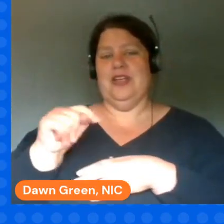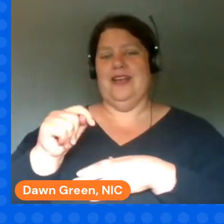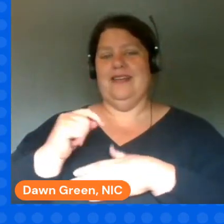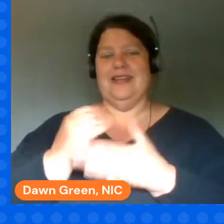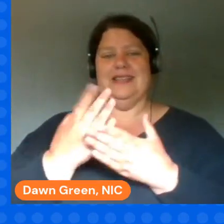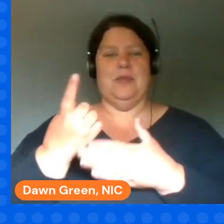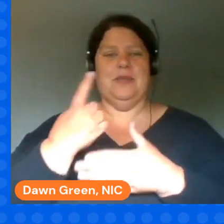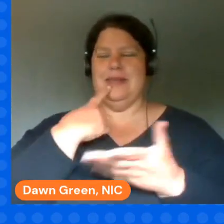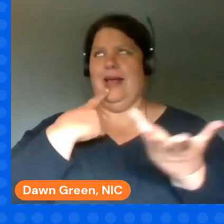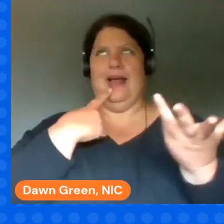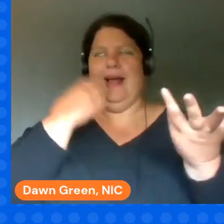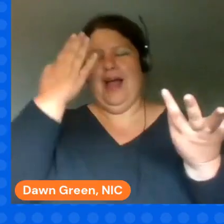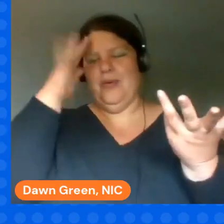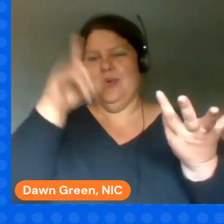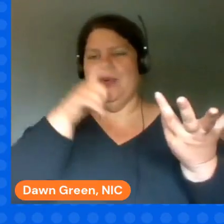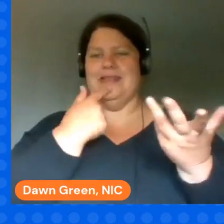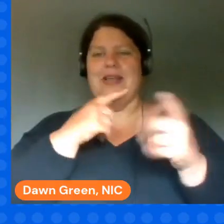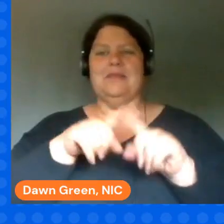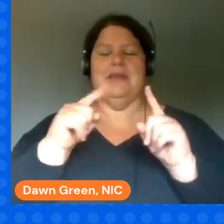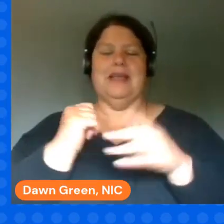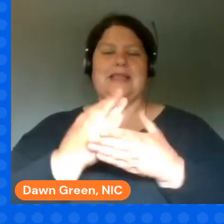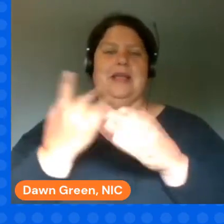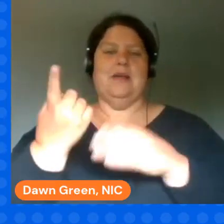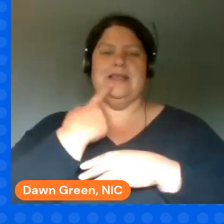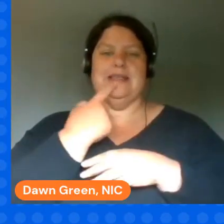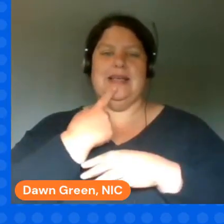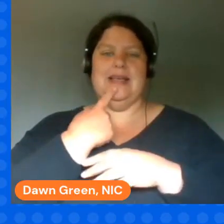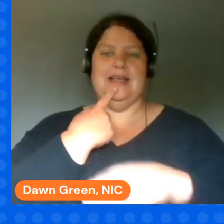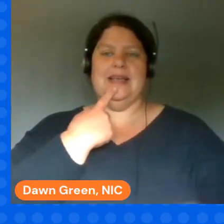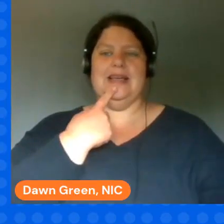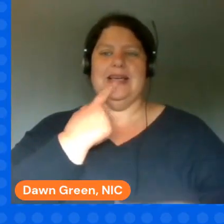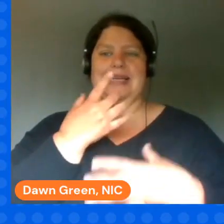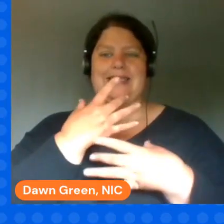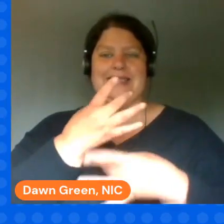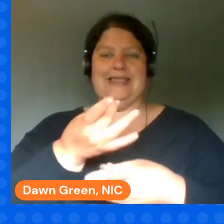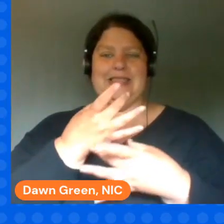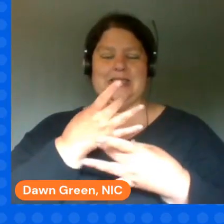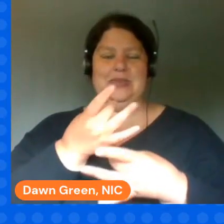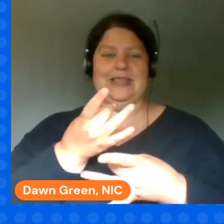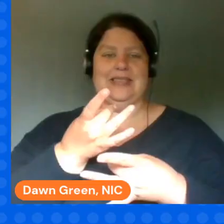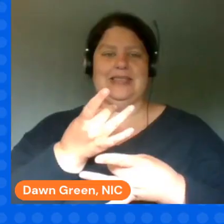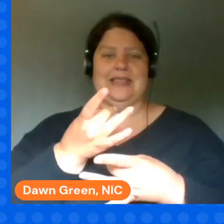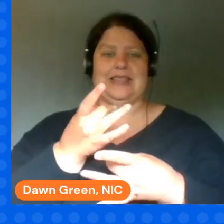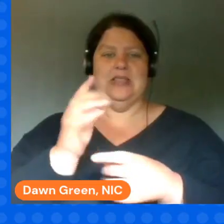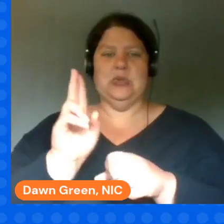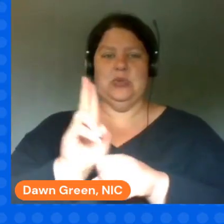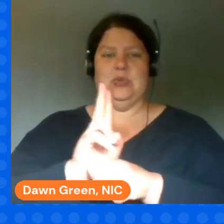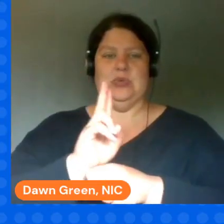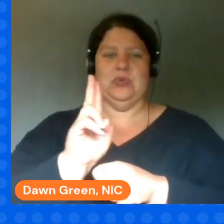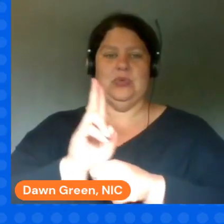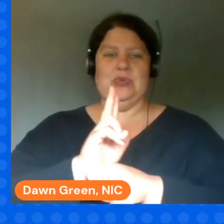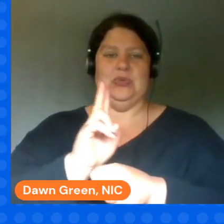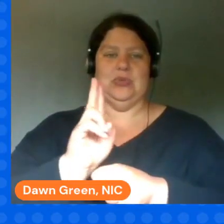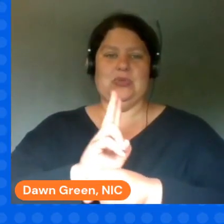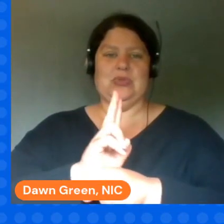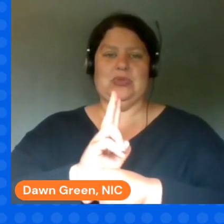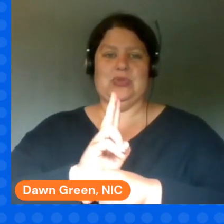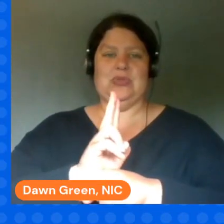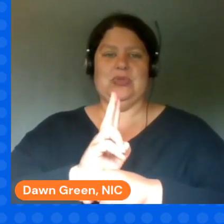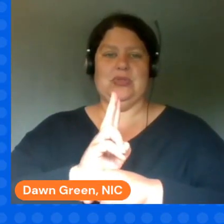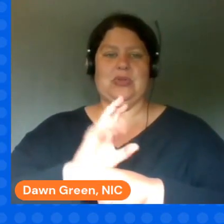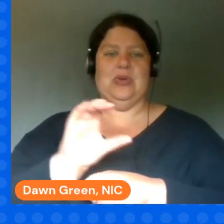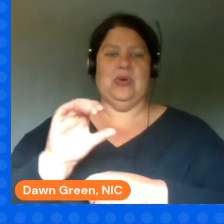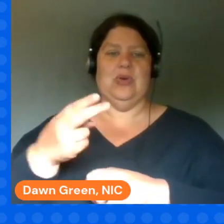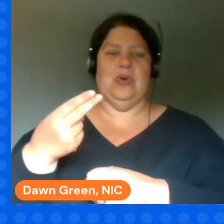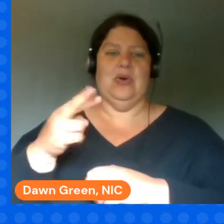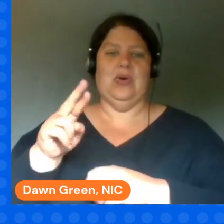but someone saying that is interesting to use the Chromebook version in